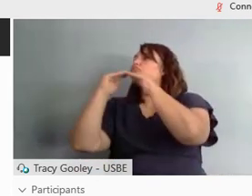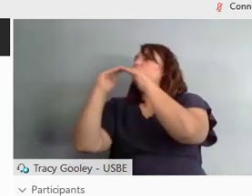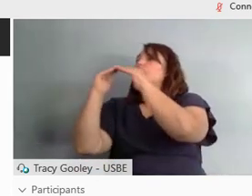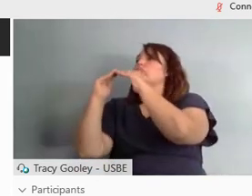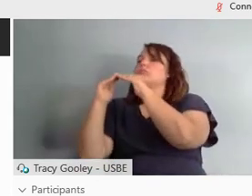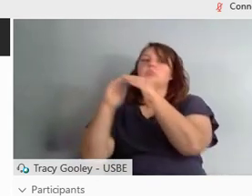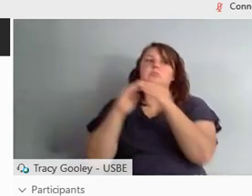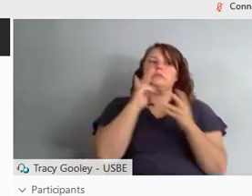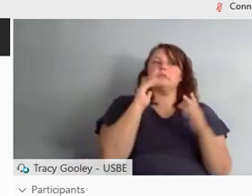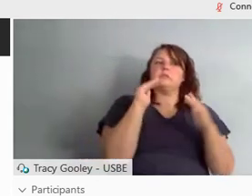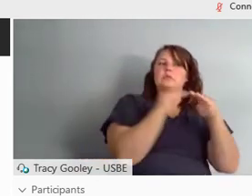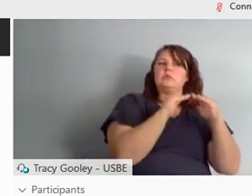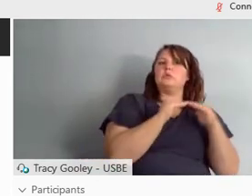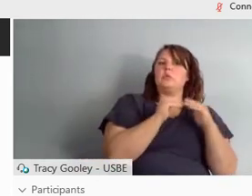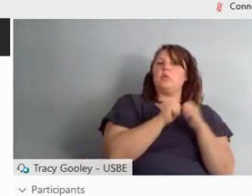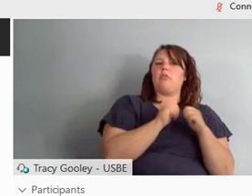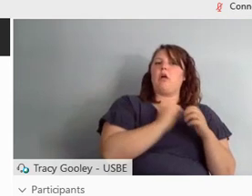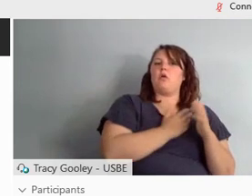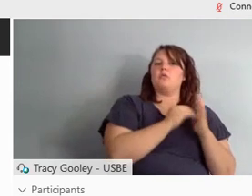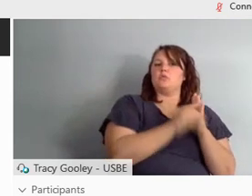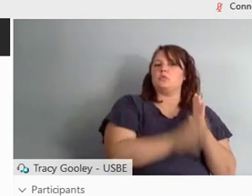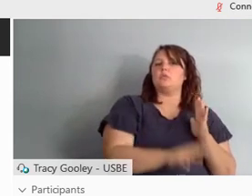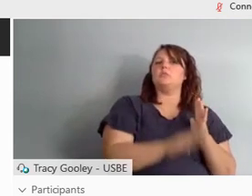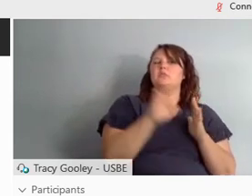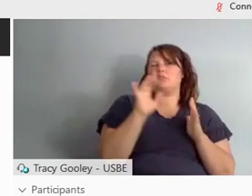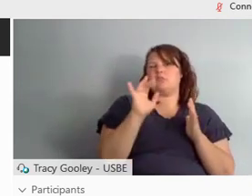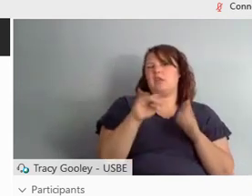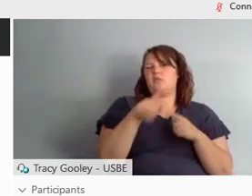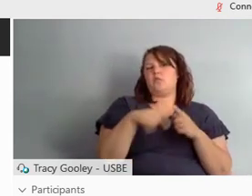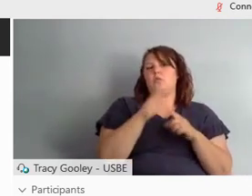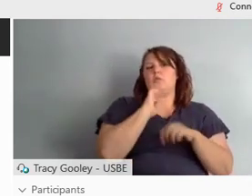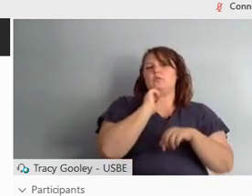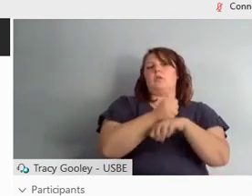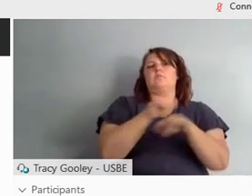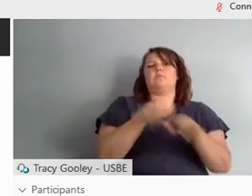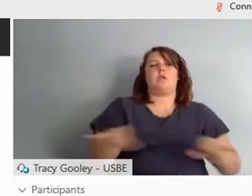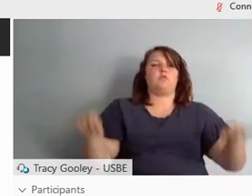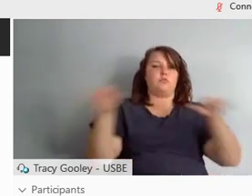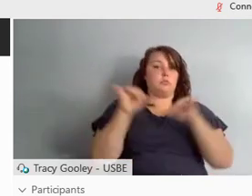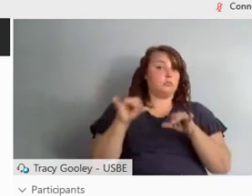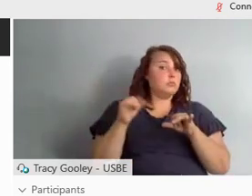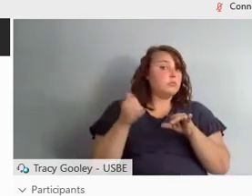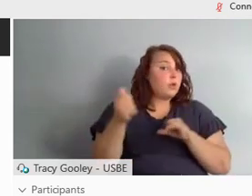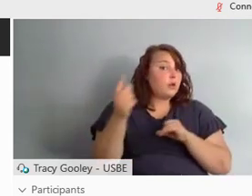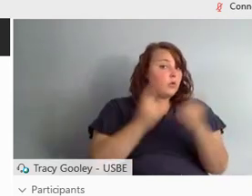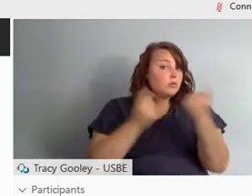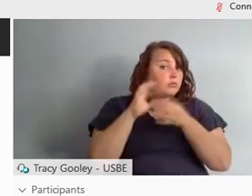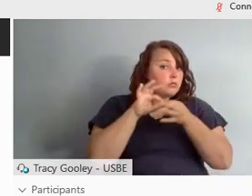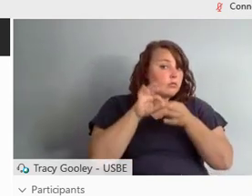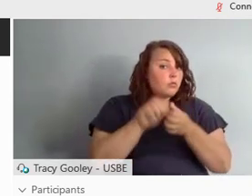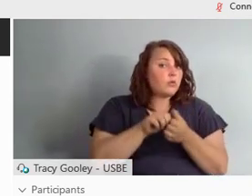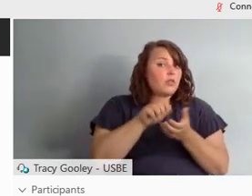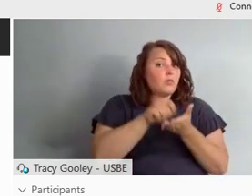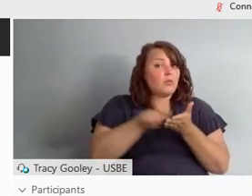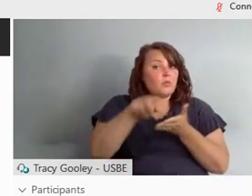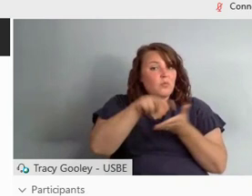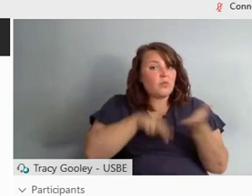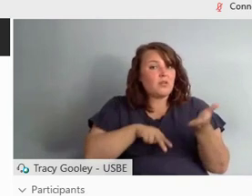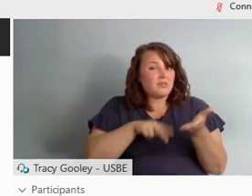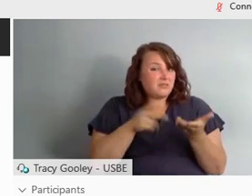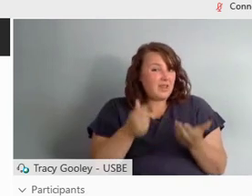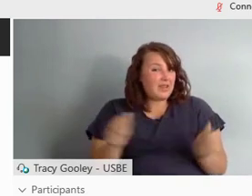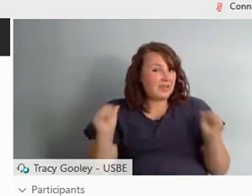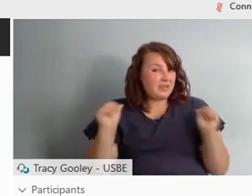scores, proficiency scores at that point. Okay, so any questions around literacy, what that looks like, how you're